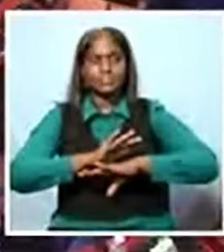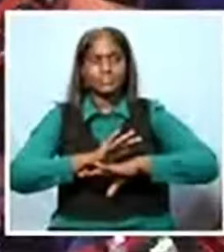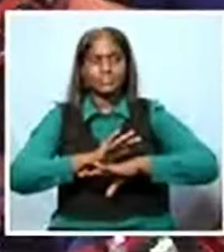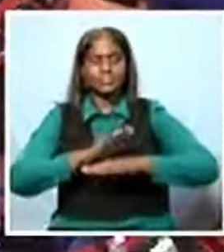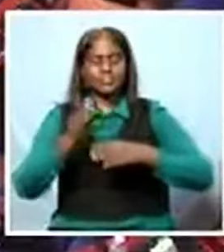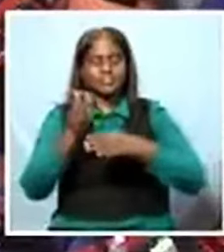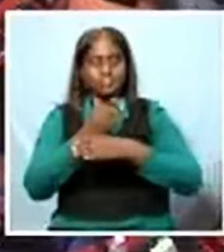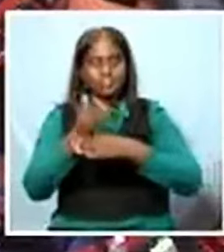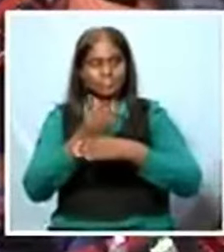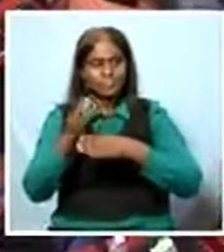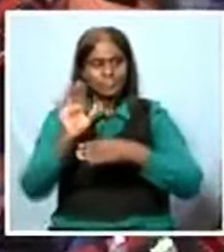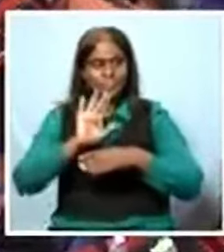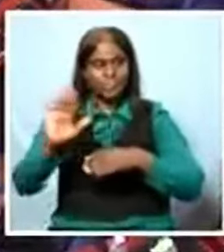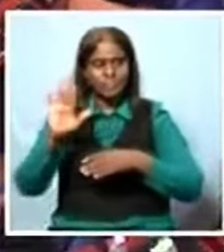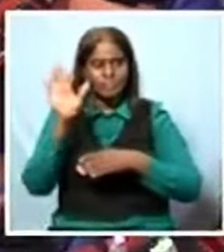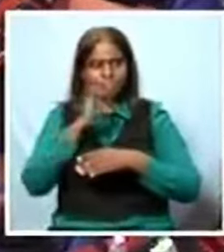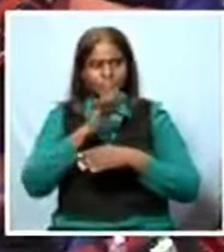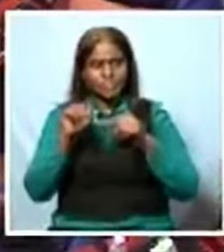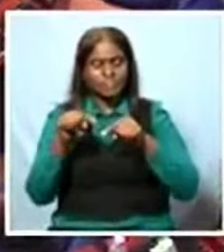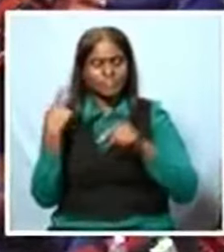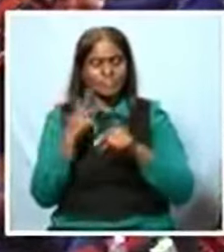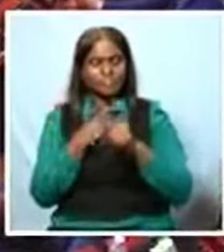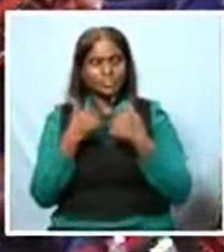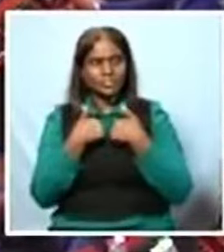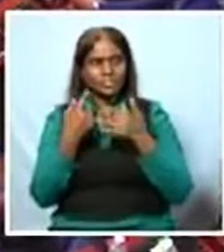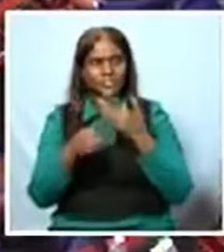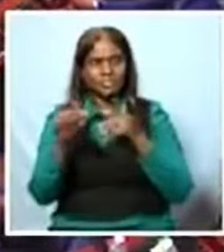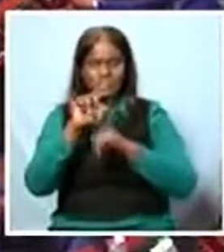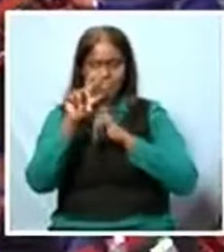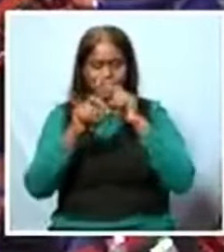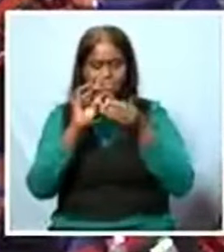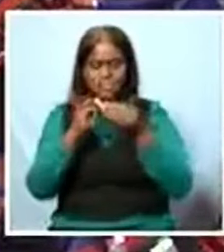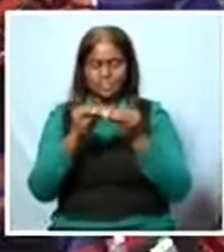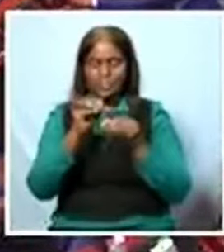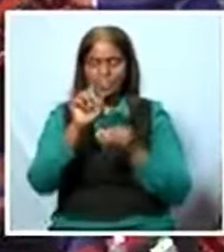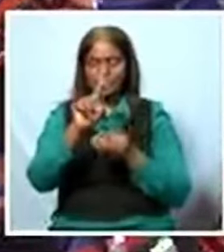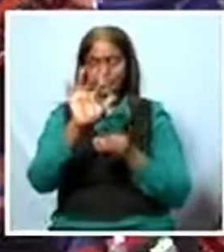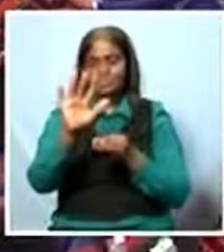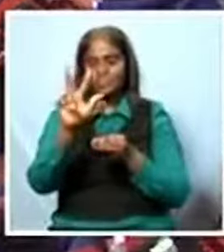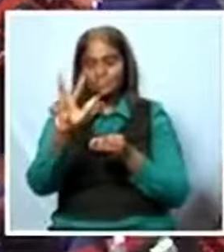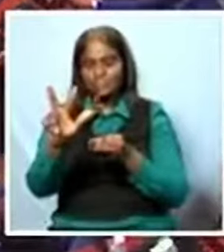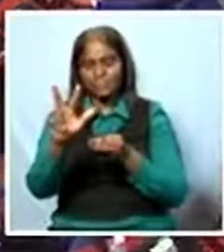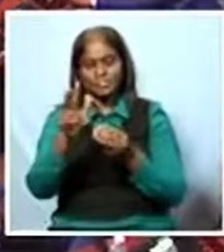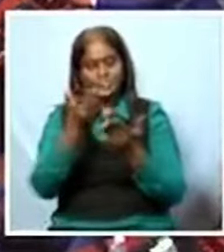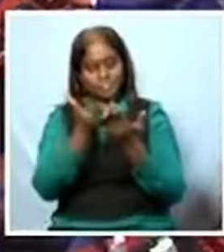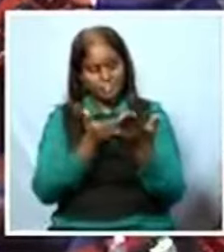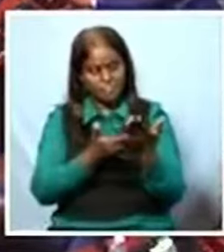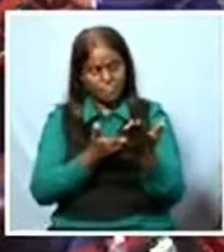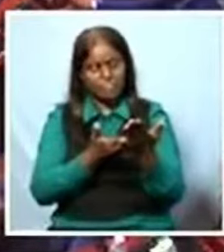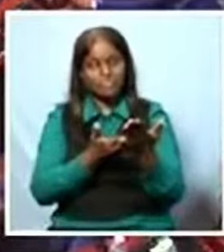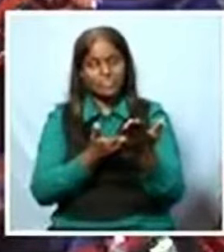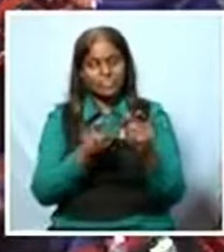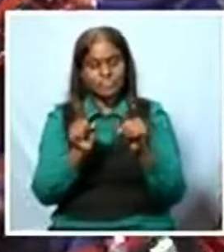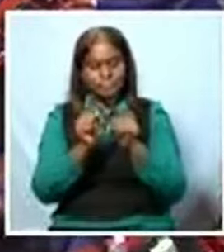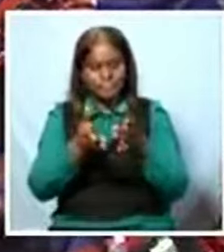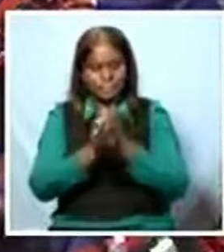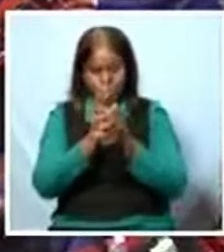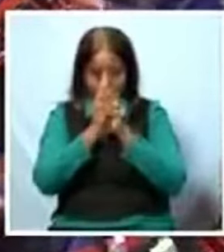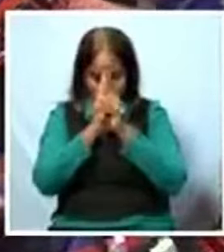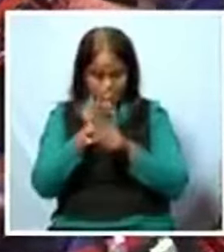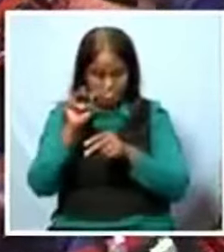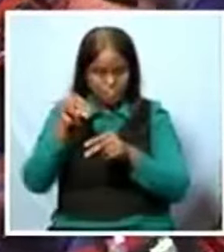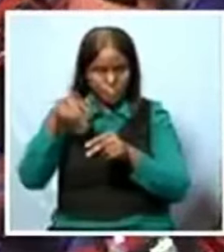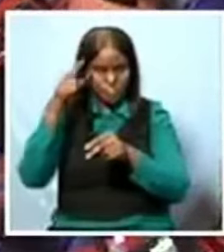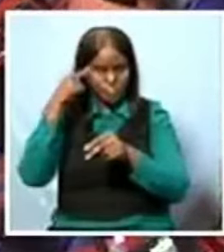When business was suspended, the House was considering question number 153 on the order paper, asked by the honorable